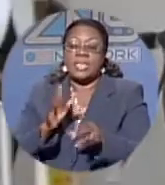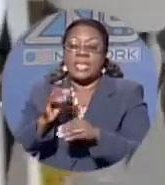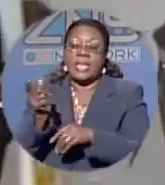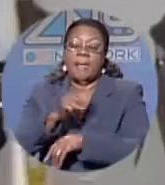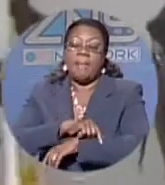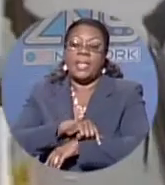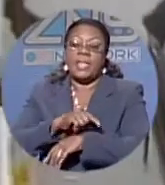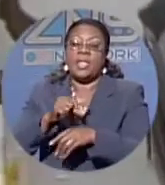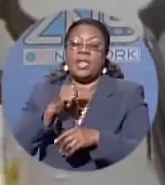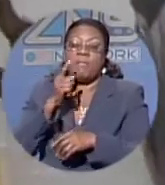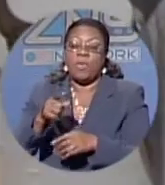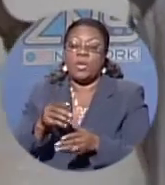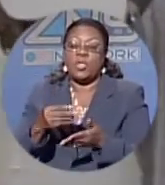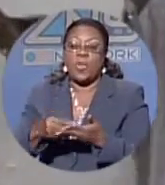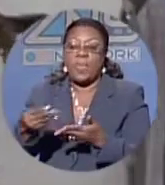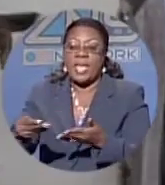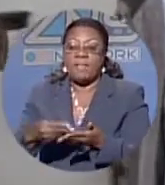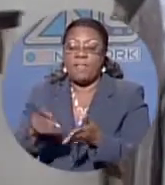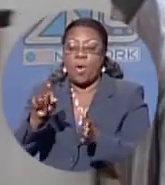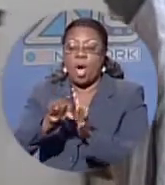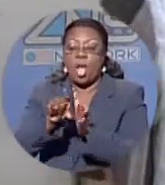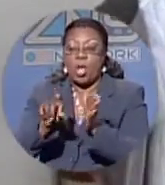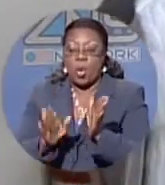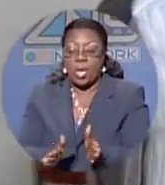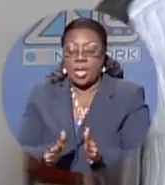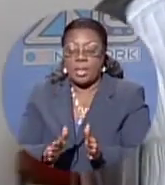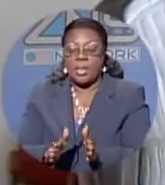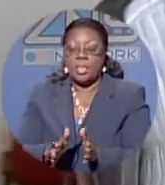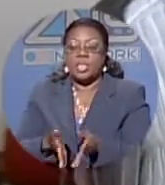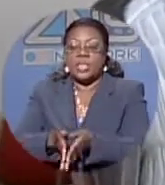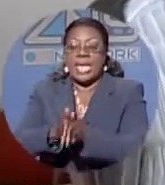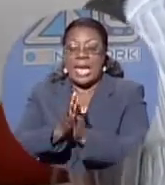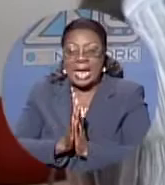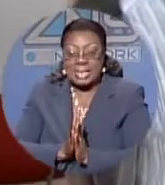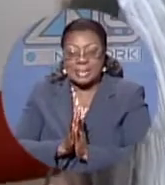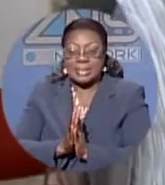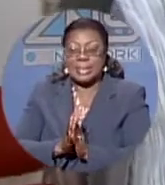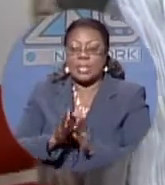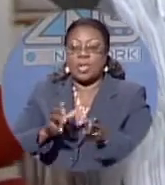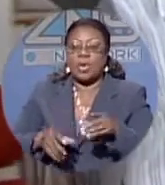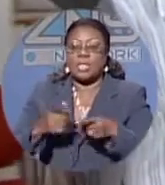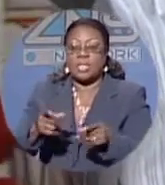Appeal panel directed the registrar to get Birbal a lawyer at the public's expense.